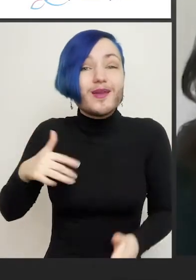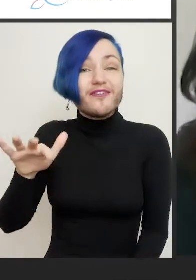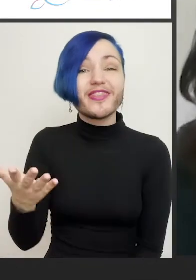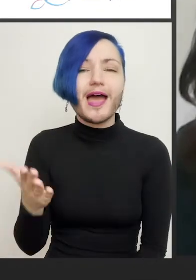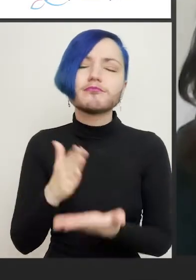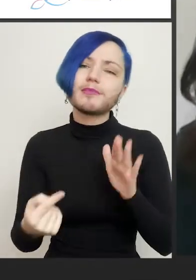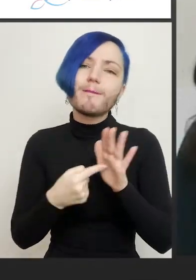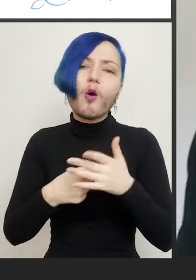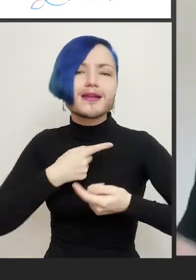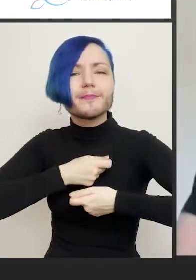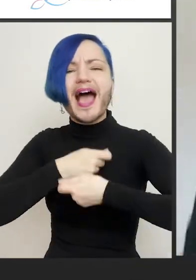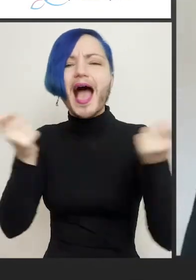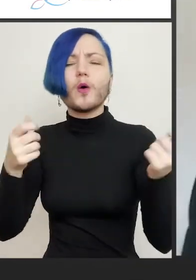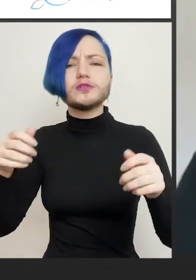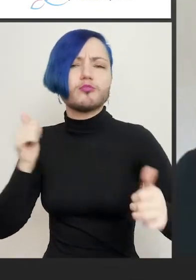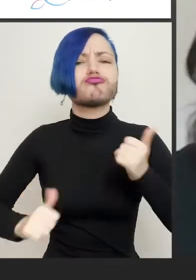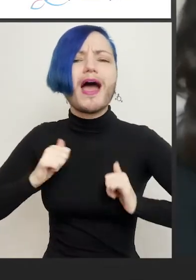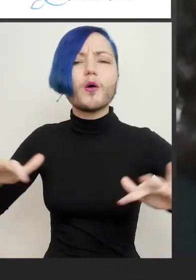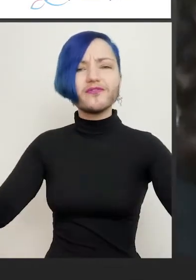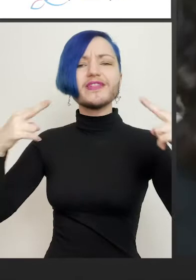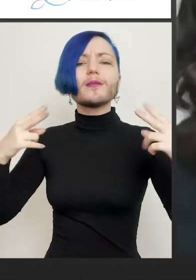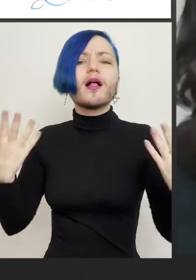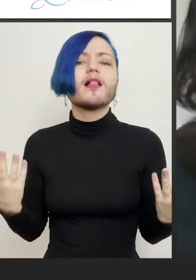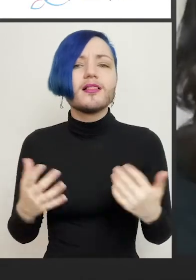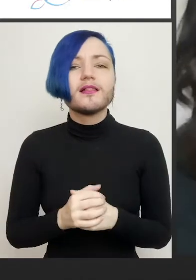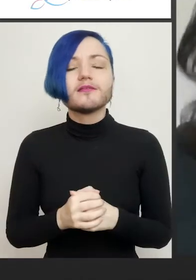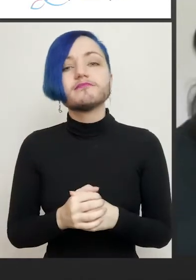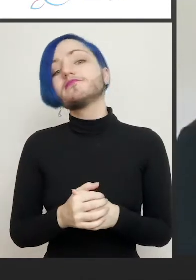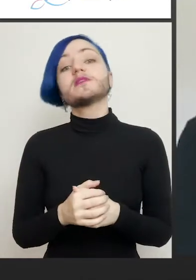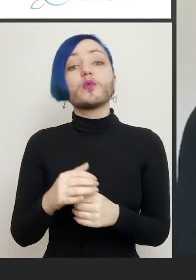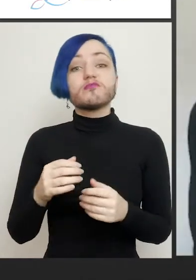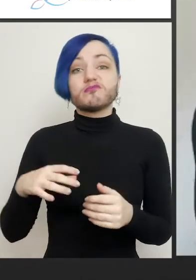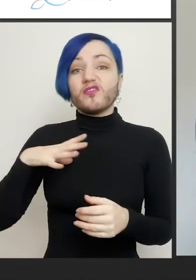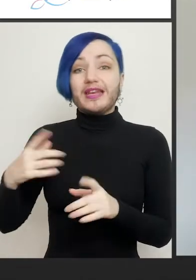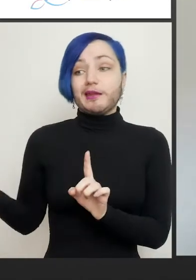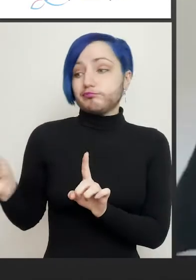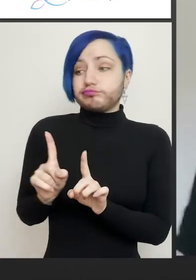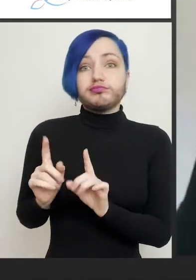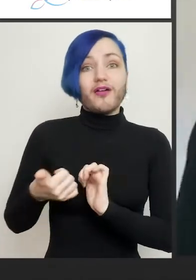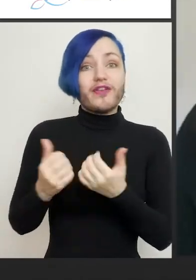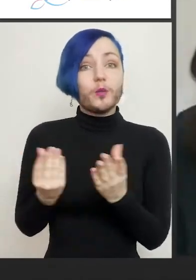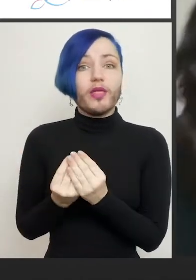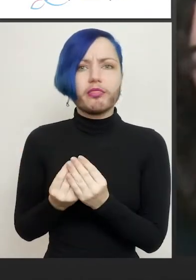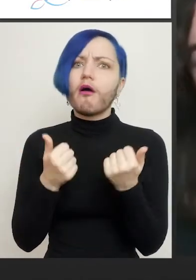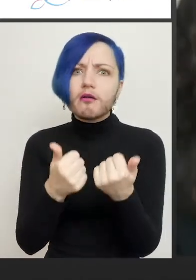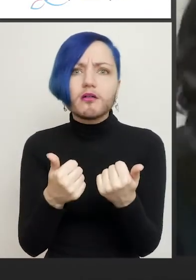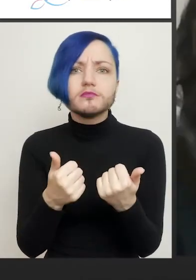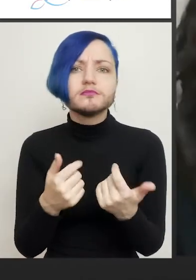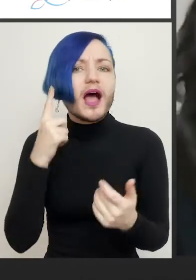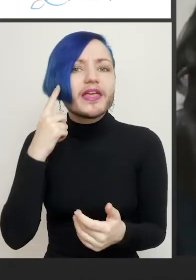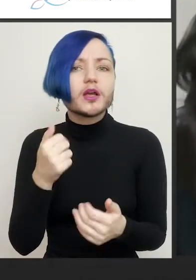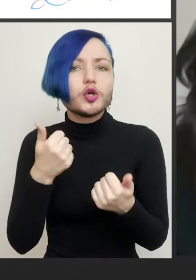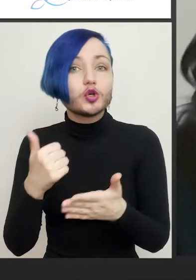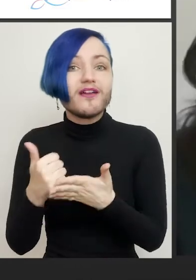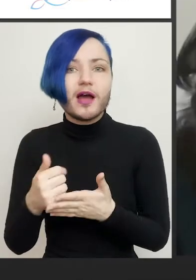to be out and be proud and be visible. And, you know, if you need to take a chum with you, do it. I think that's a really good piece of advice. Have real life friends. You